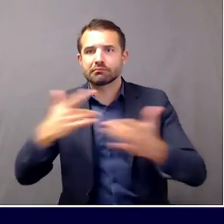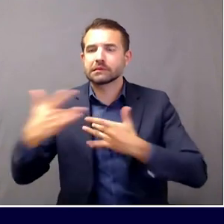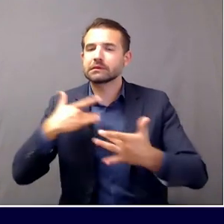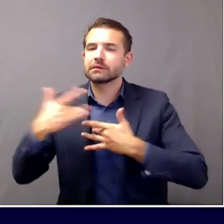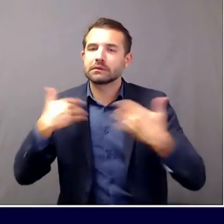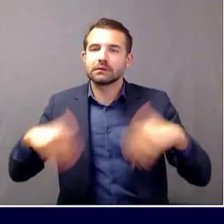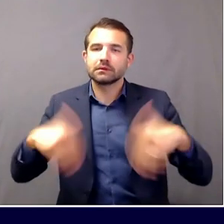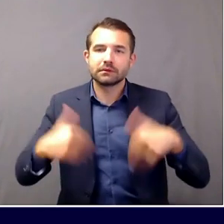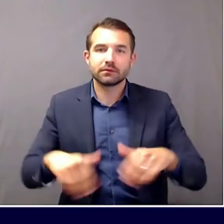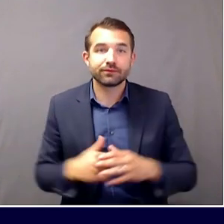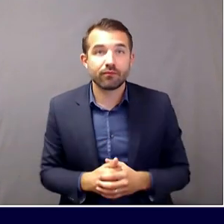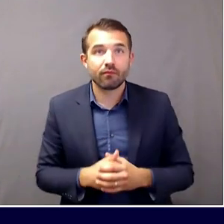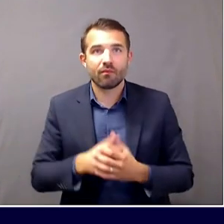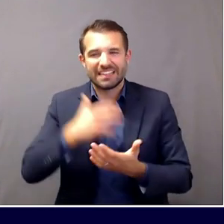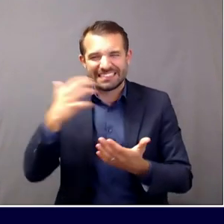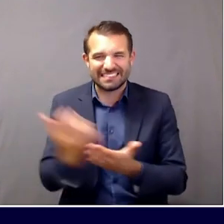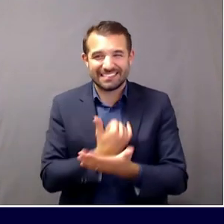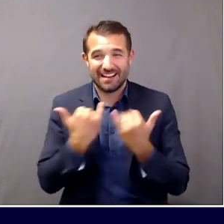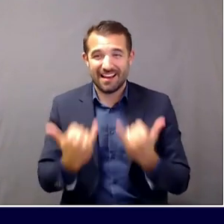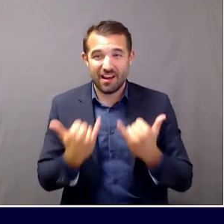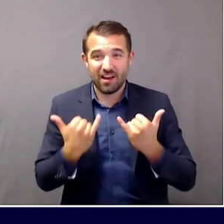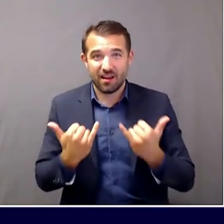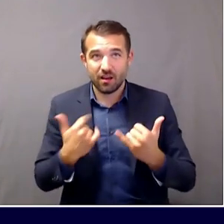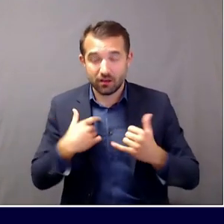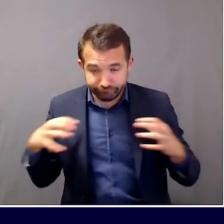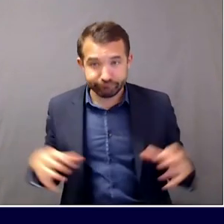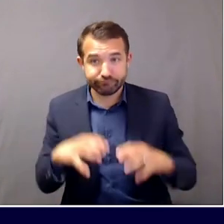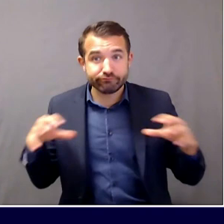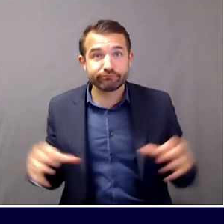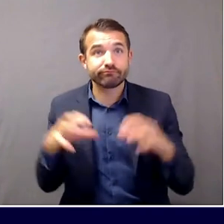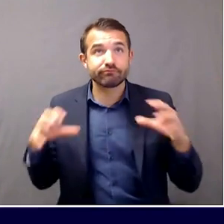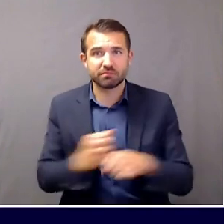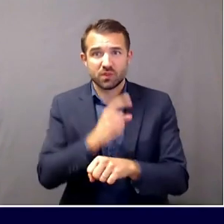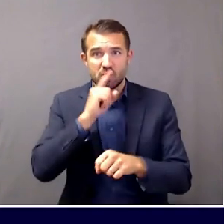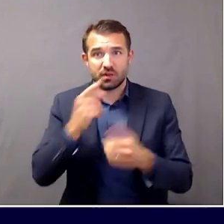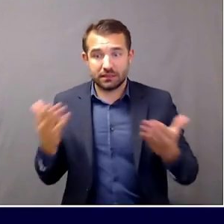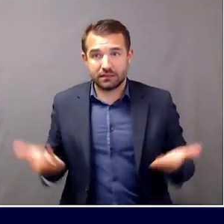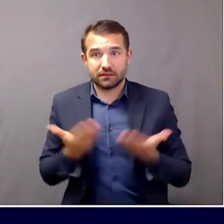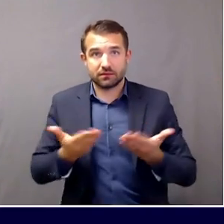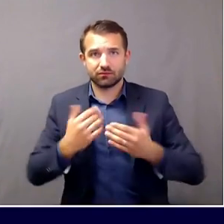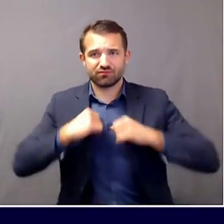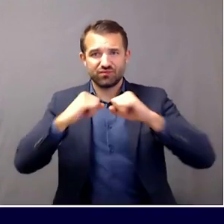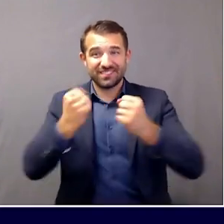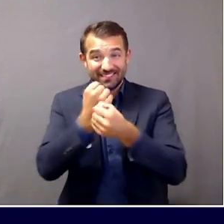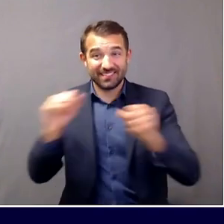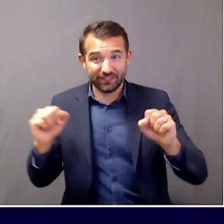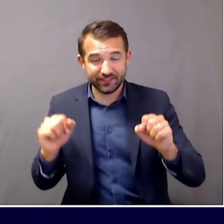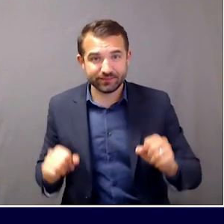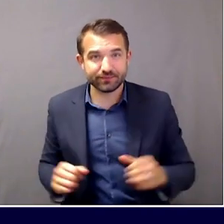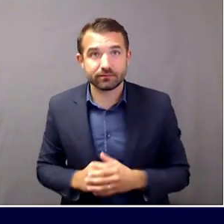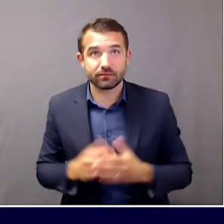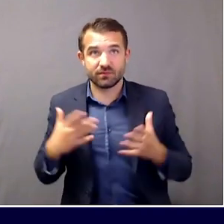here today to take steps to make sure that we here in Maine are staying safe. I'd like to encourage everyone to do those